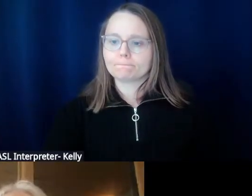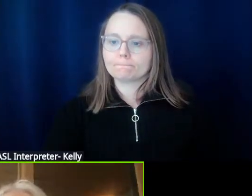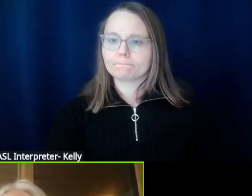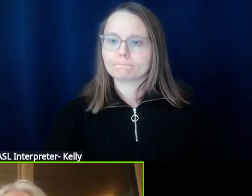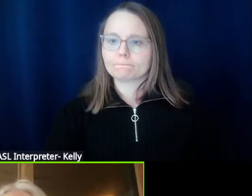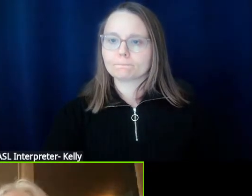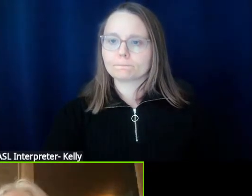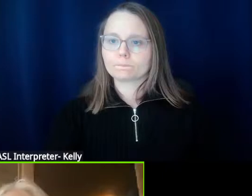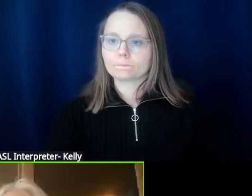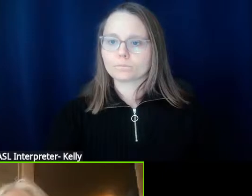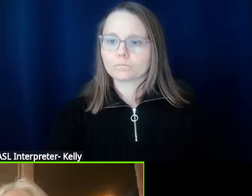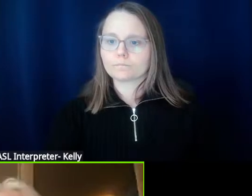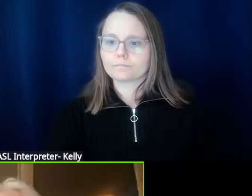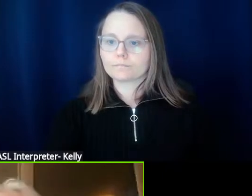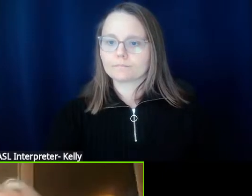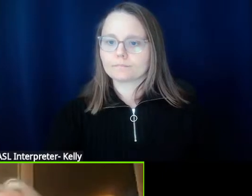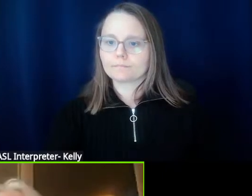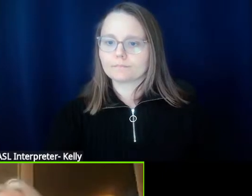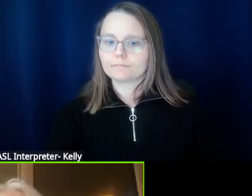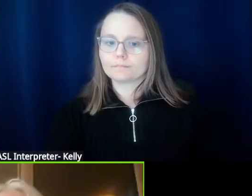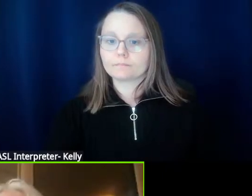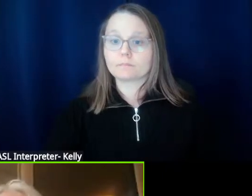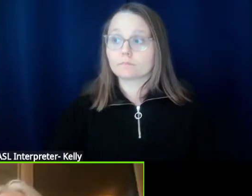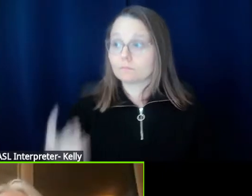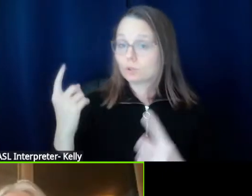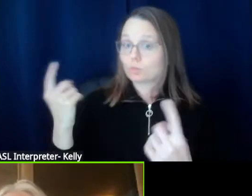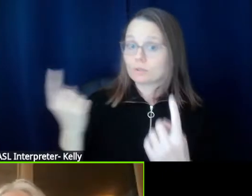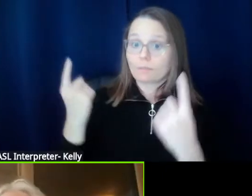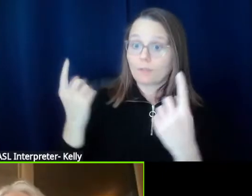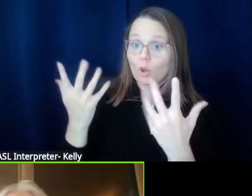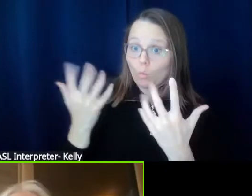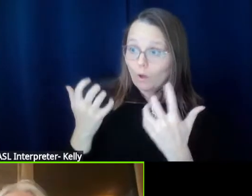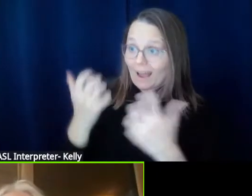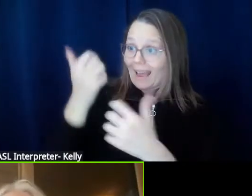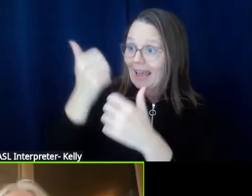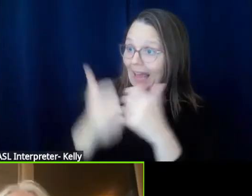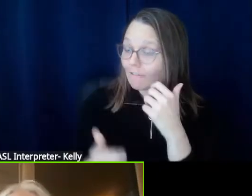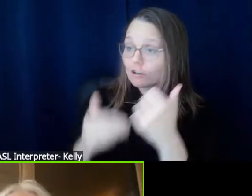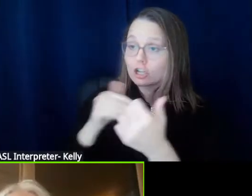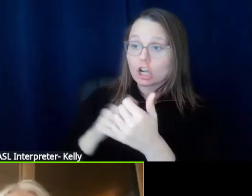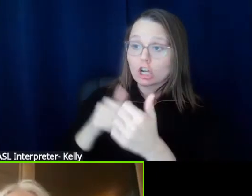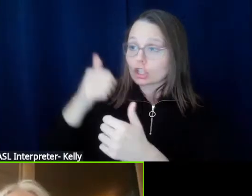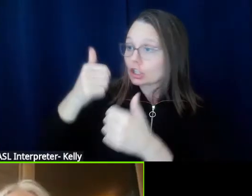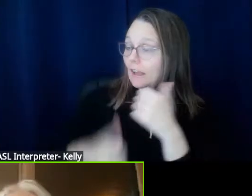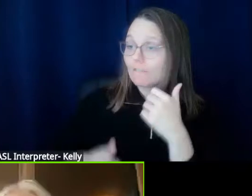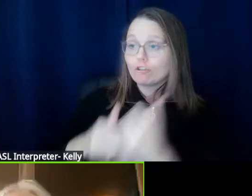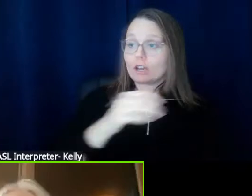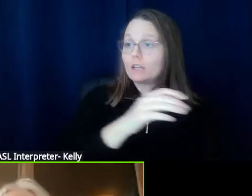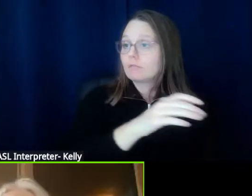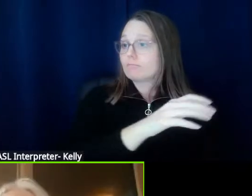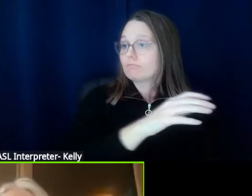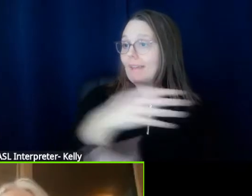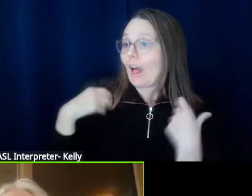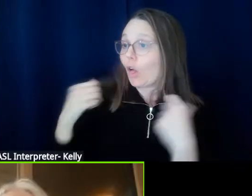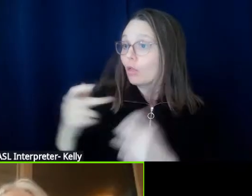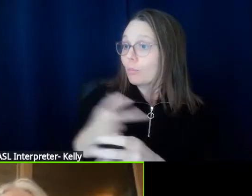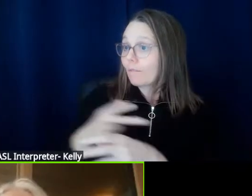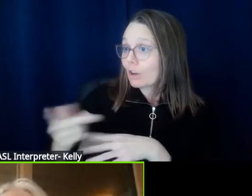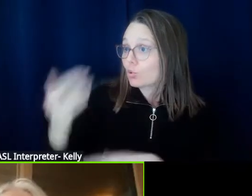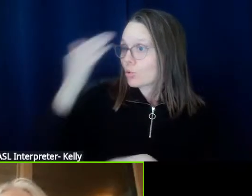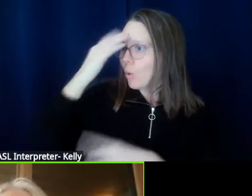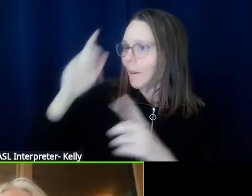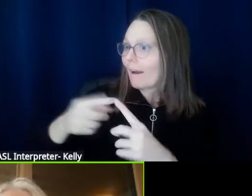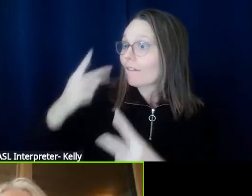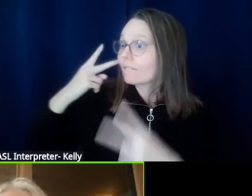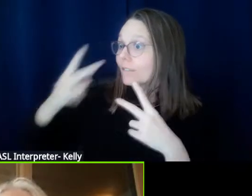So is there something you would like every doctor, every health professional to know about vision loss? If you